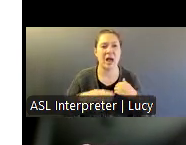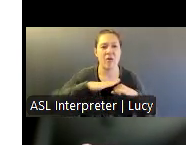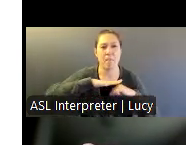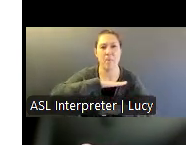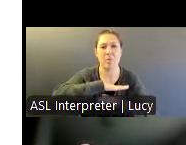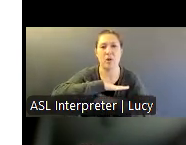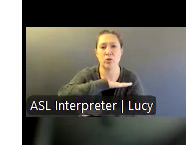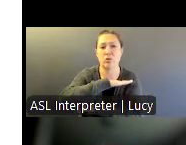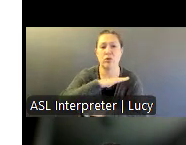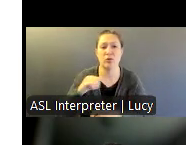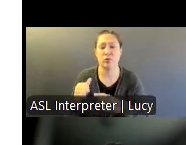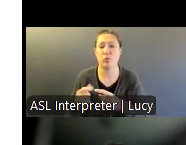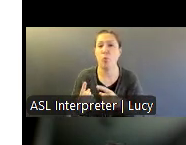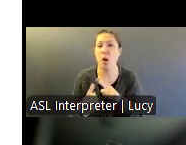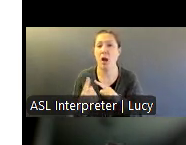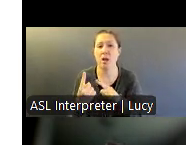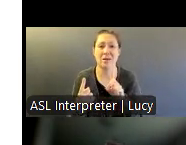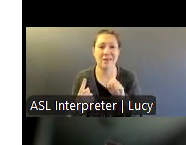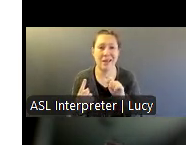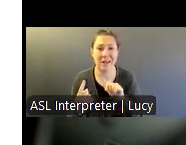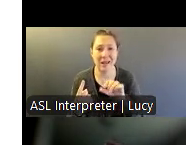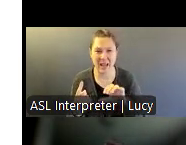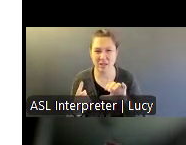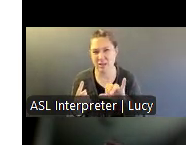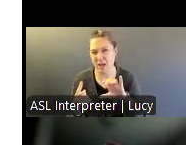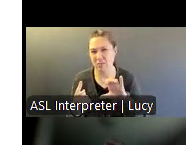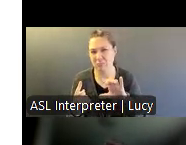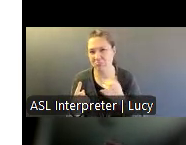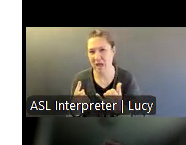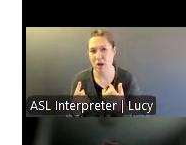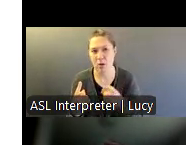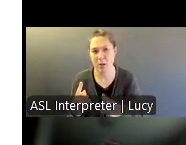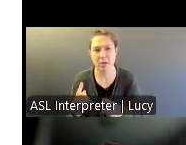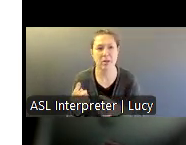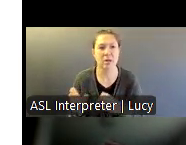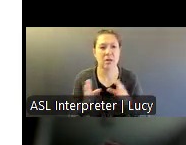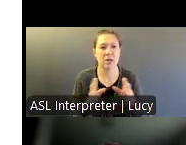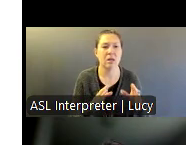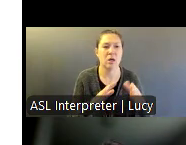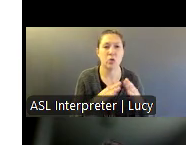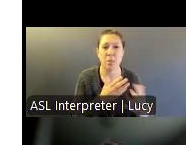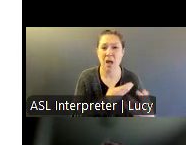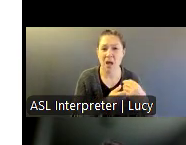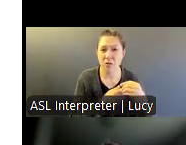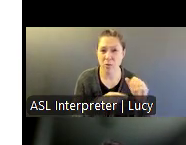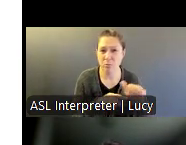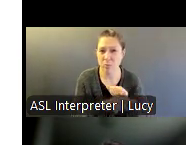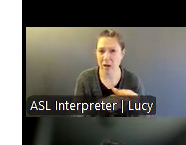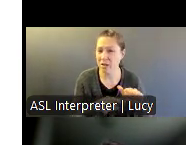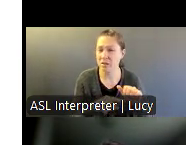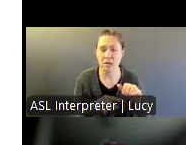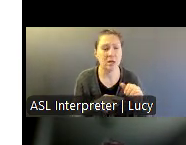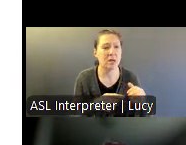now. And then community engagement practice is our other pillar. So we've had community engagement throughout the process of